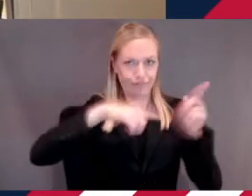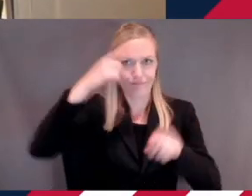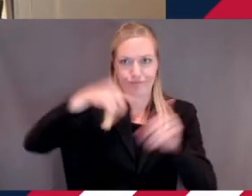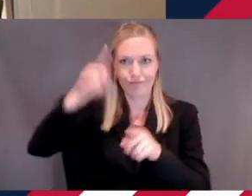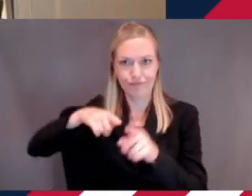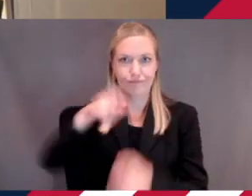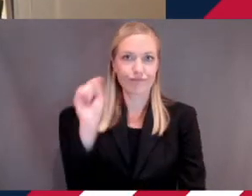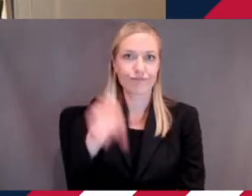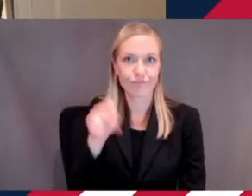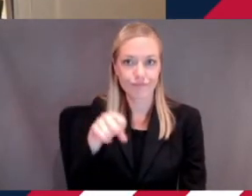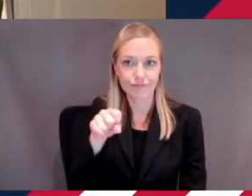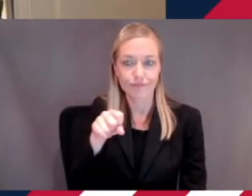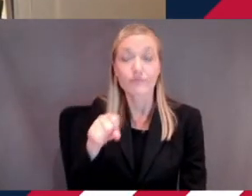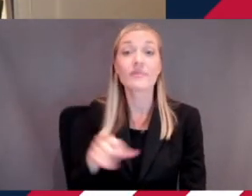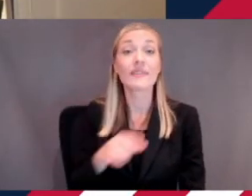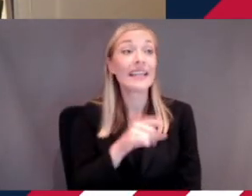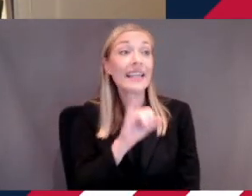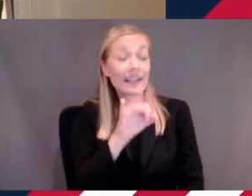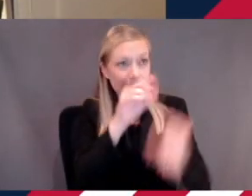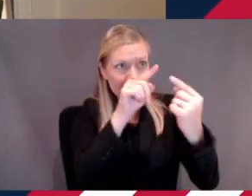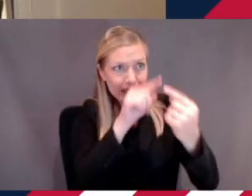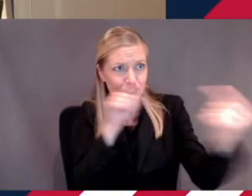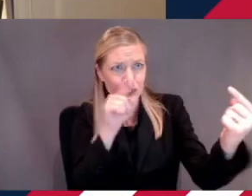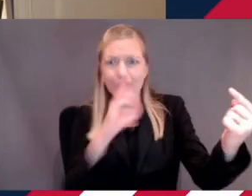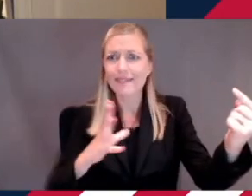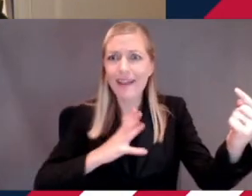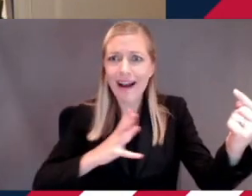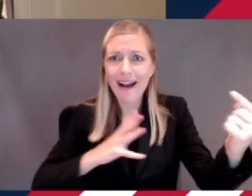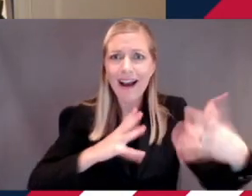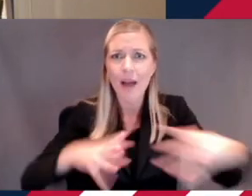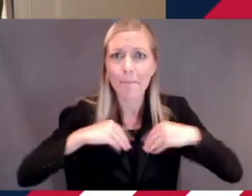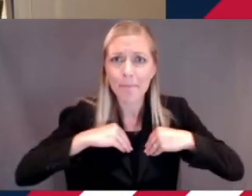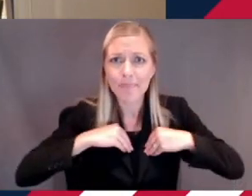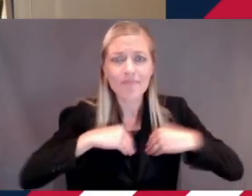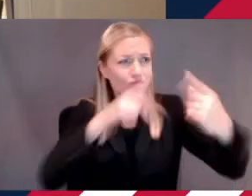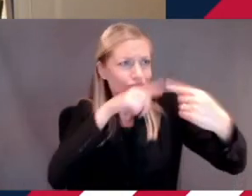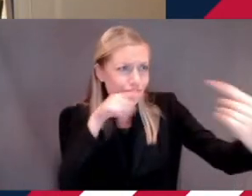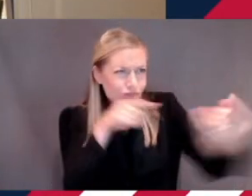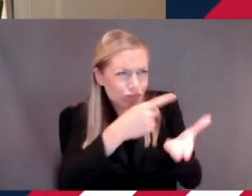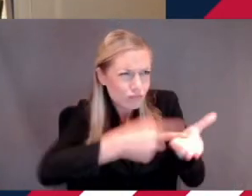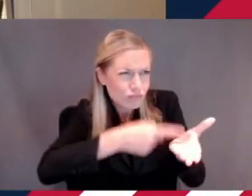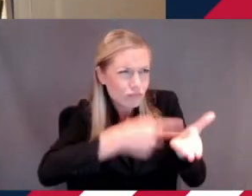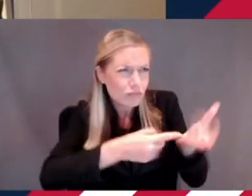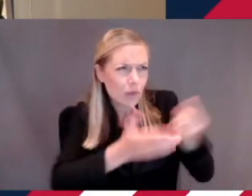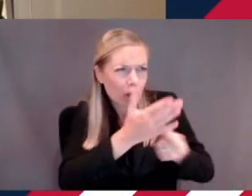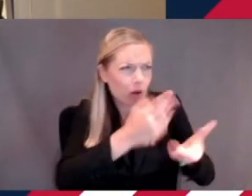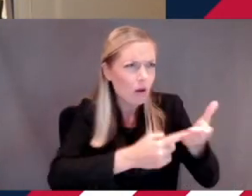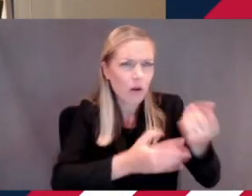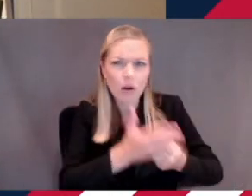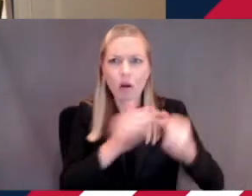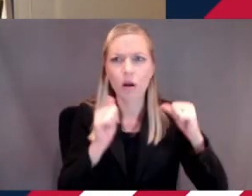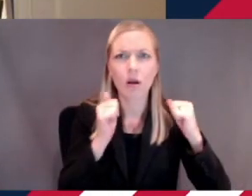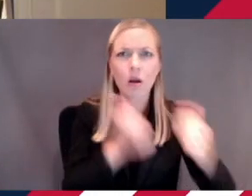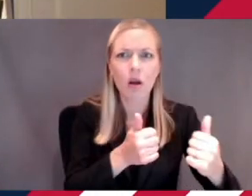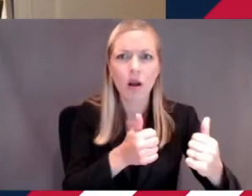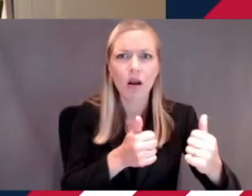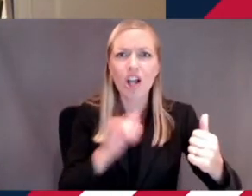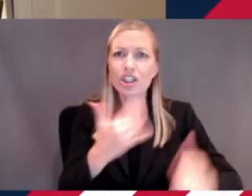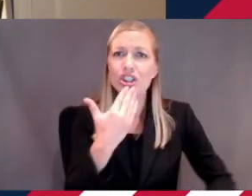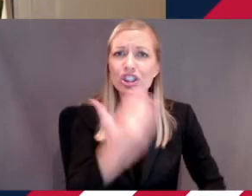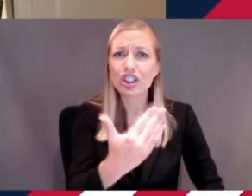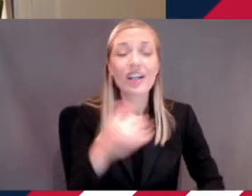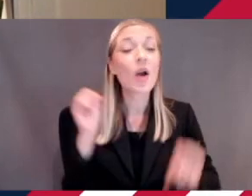and unanimity. We will have discussion. We will never conflate debate and division. We can have vigorous debate,